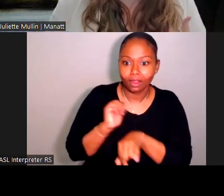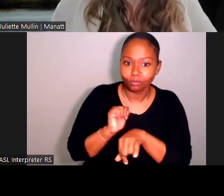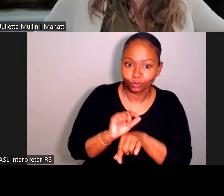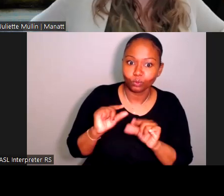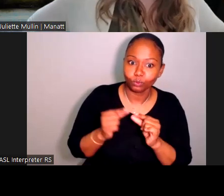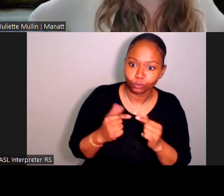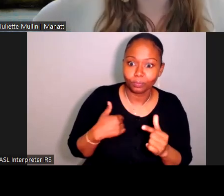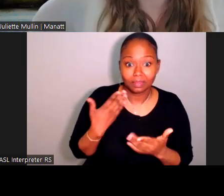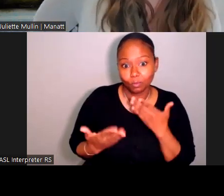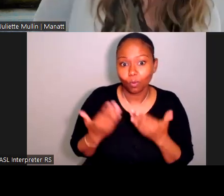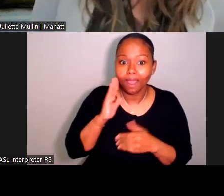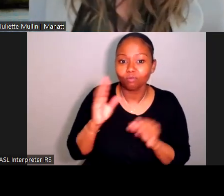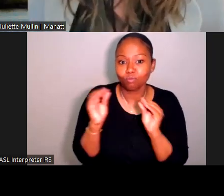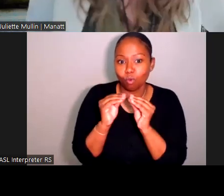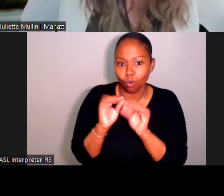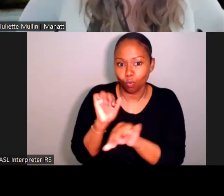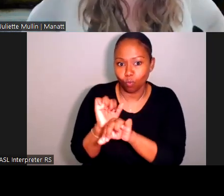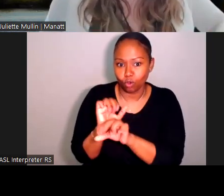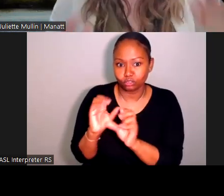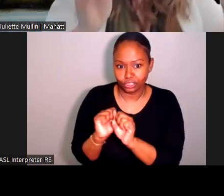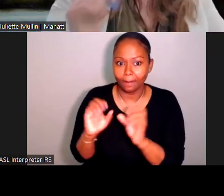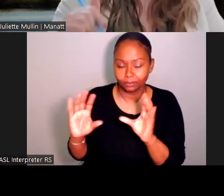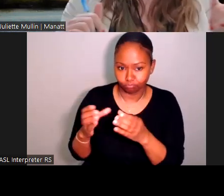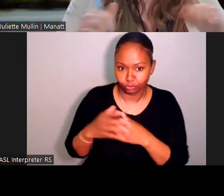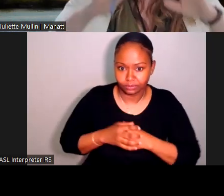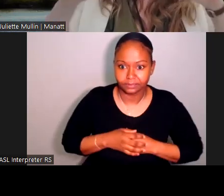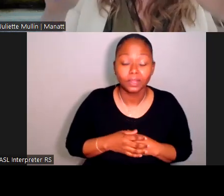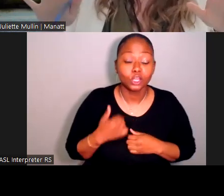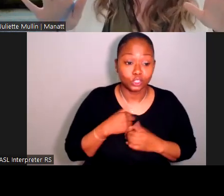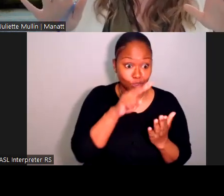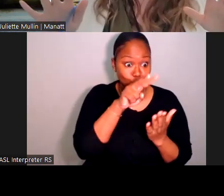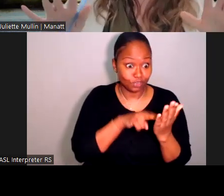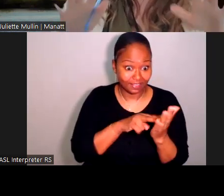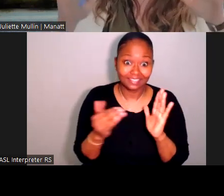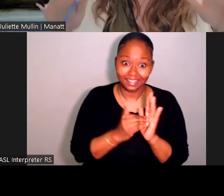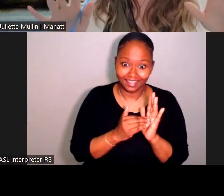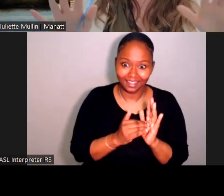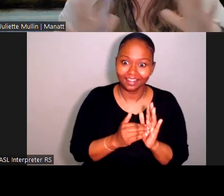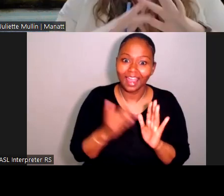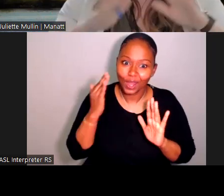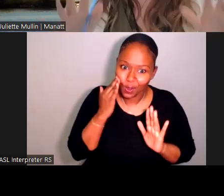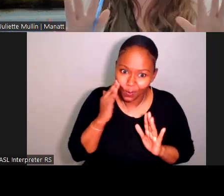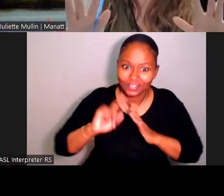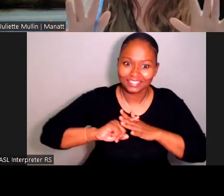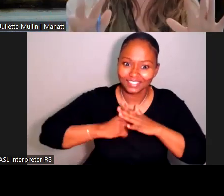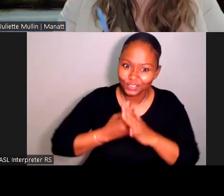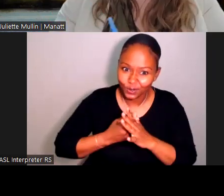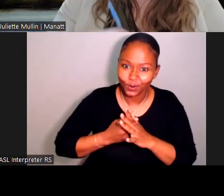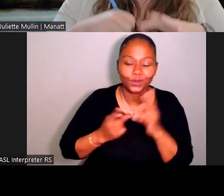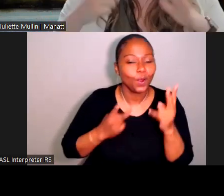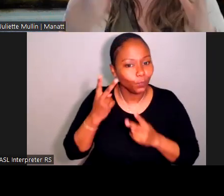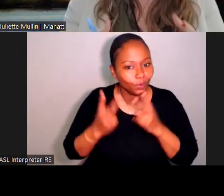more workshopping here. So I'm going to read through this and just again acknowledge this is a starting point. We're looking for people